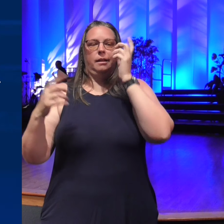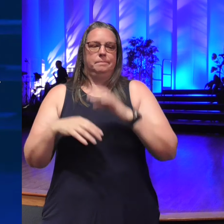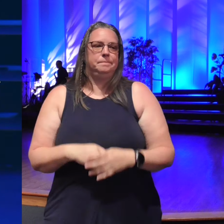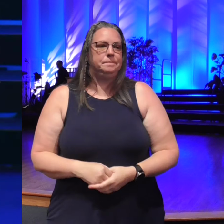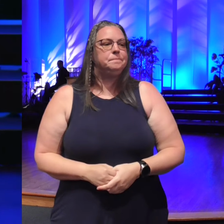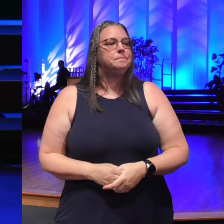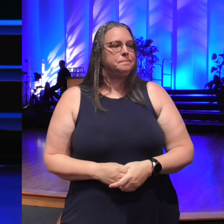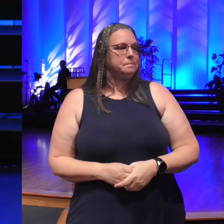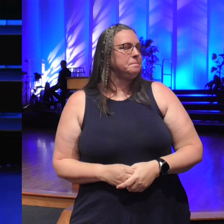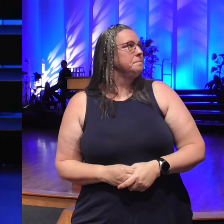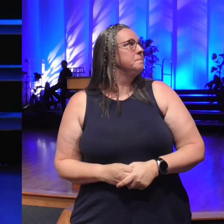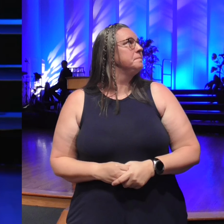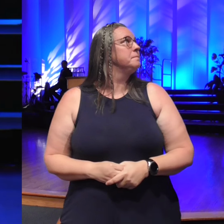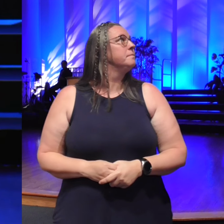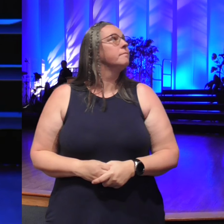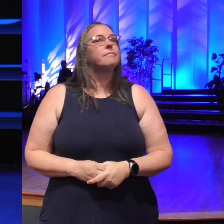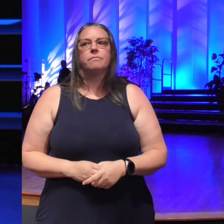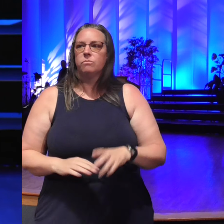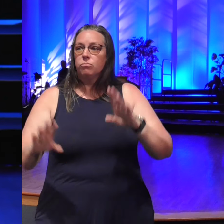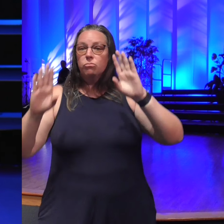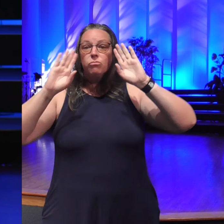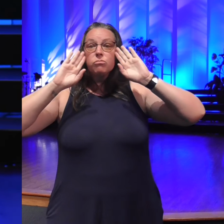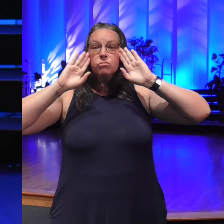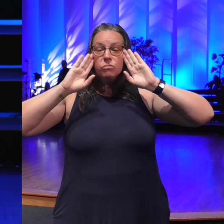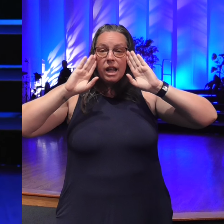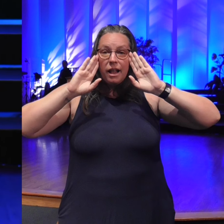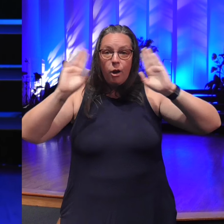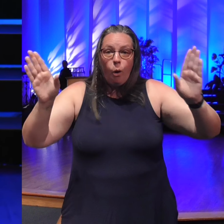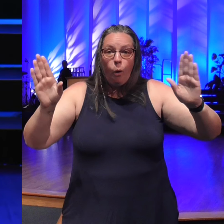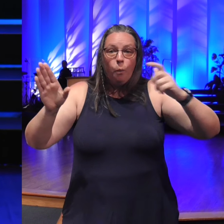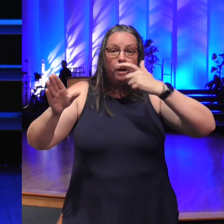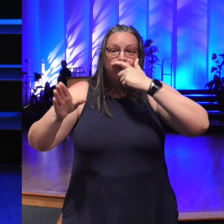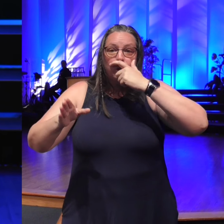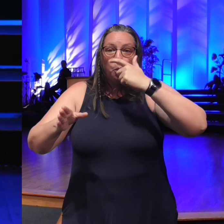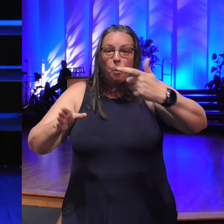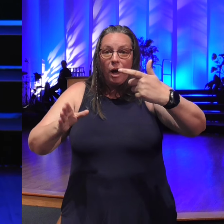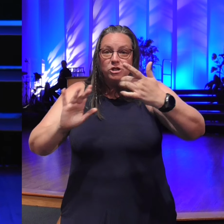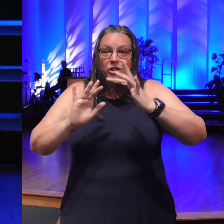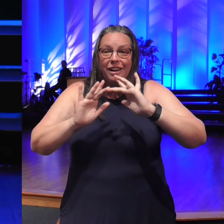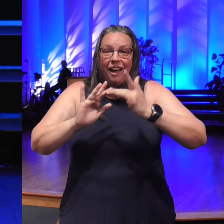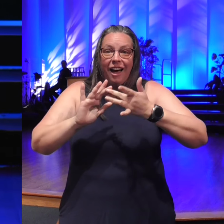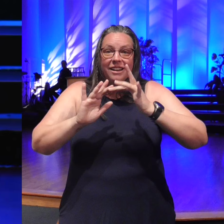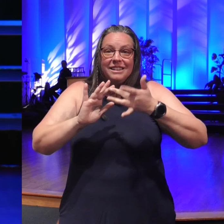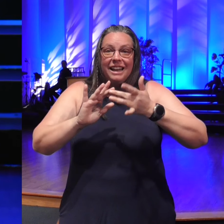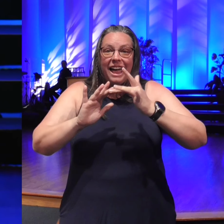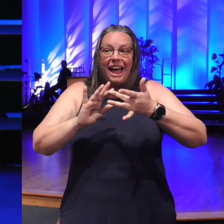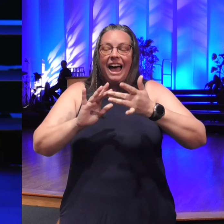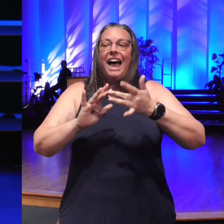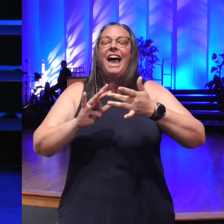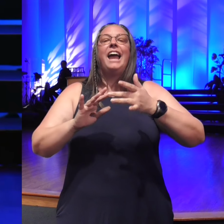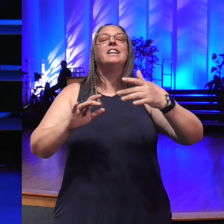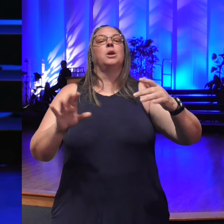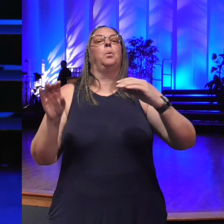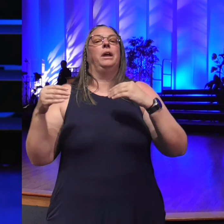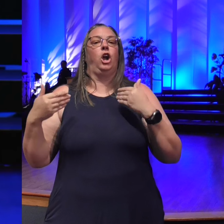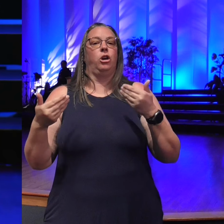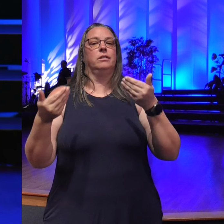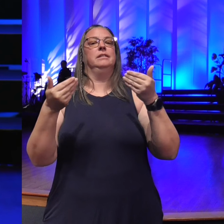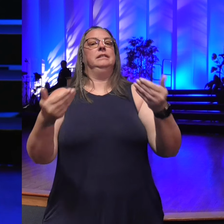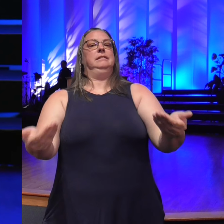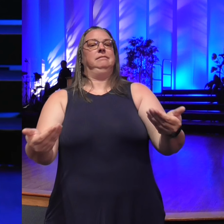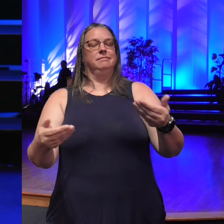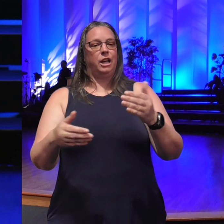enlightenment. Greetings to everyone watching us online. We co-create this sanctuary together as we move into our shared